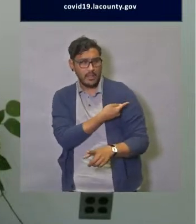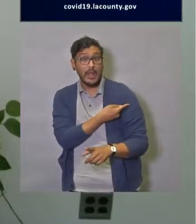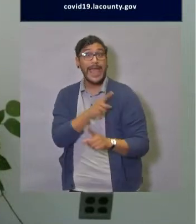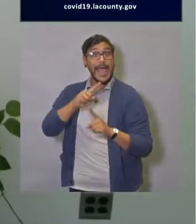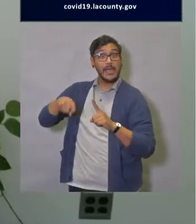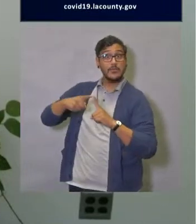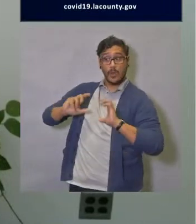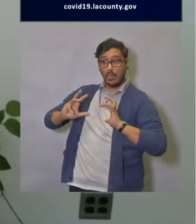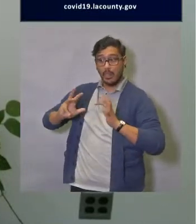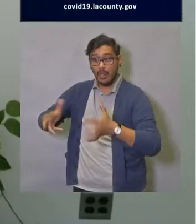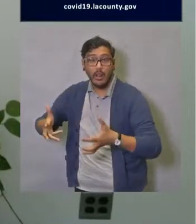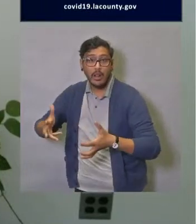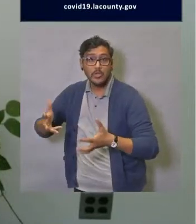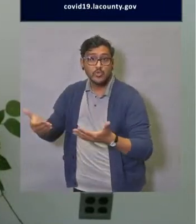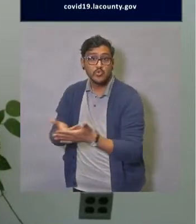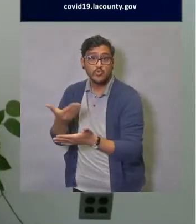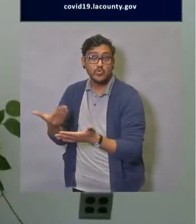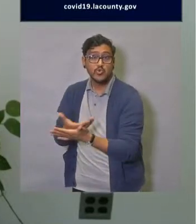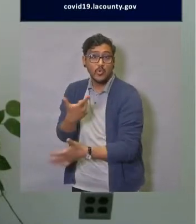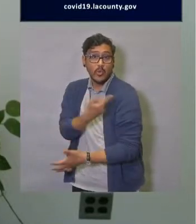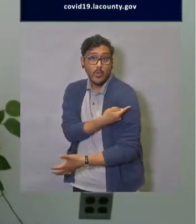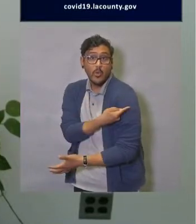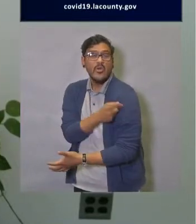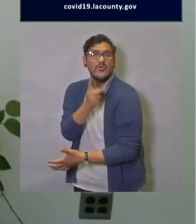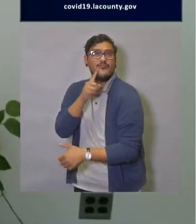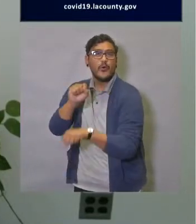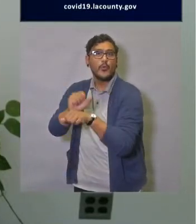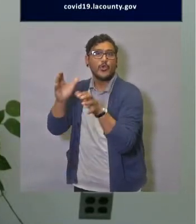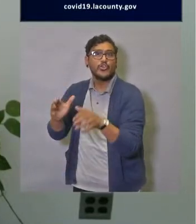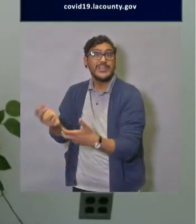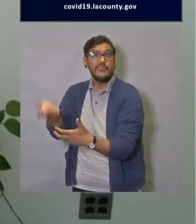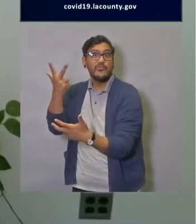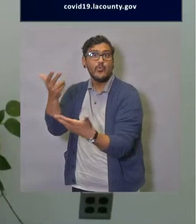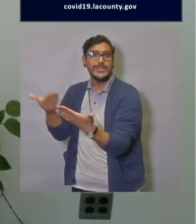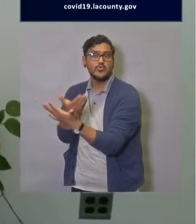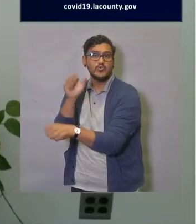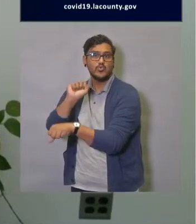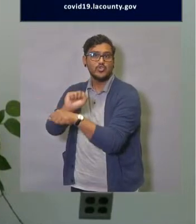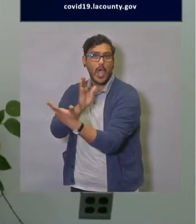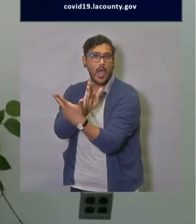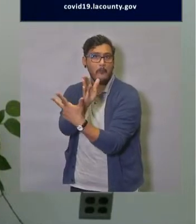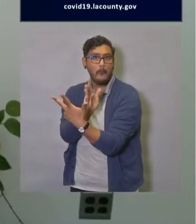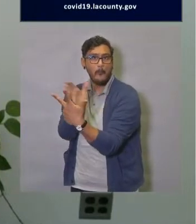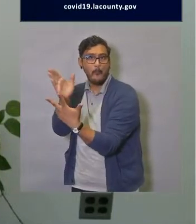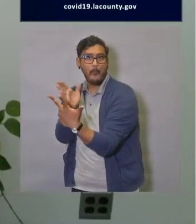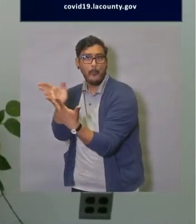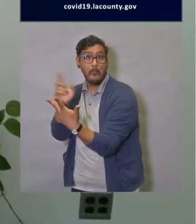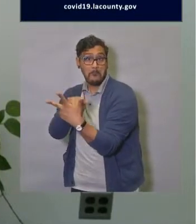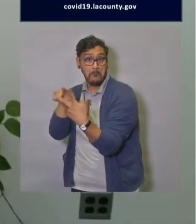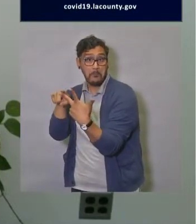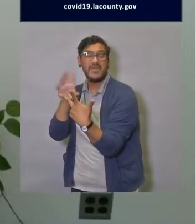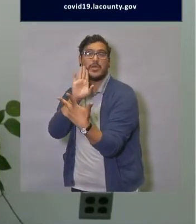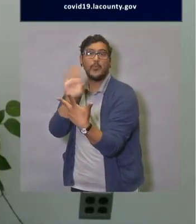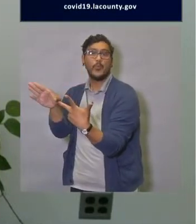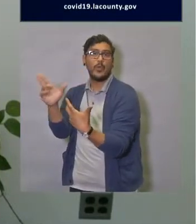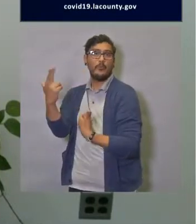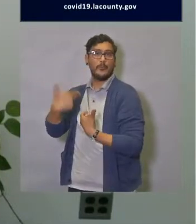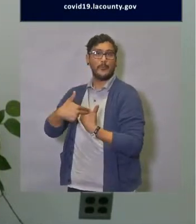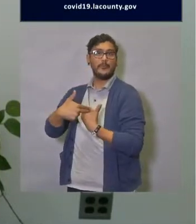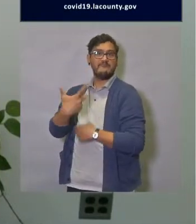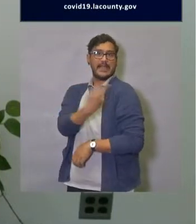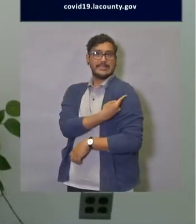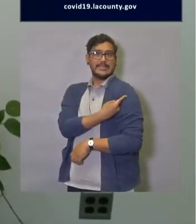vaccination opportunities for workers in 3 new sectors who will now be eligible to get the vaccine starting